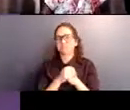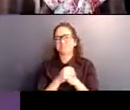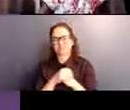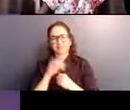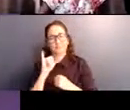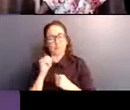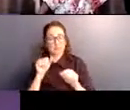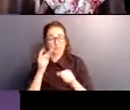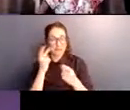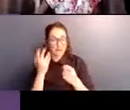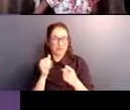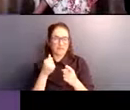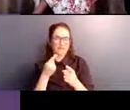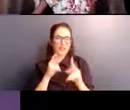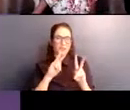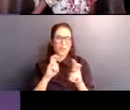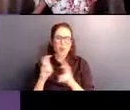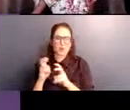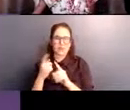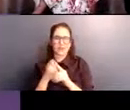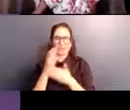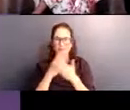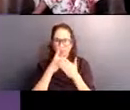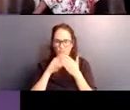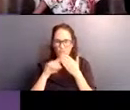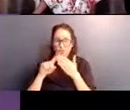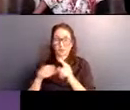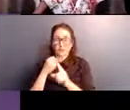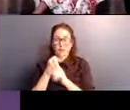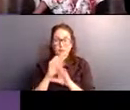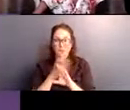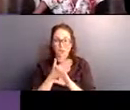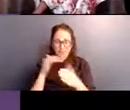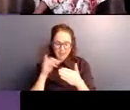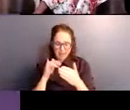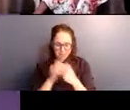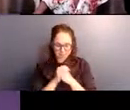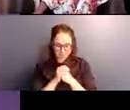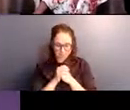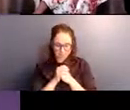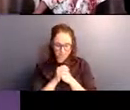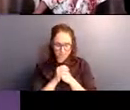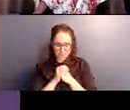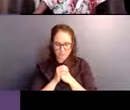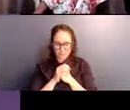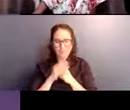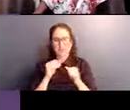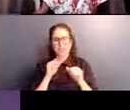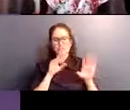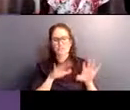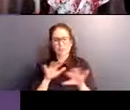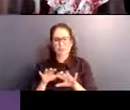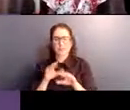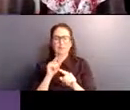see here, a few quotes from some research on the effects of music study and rhythm entrainment on the